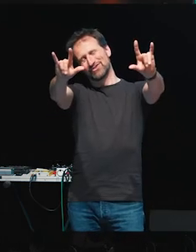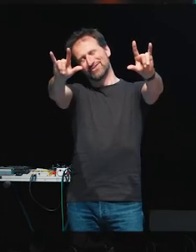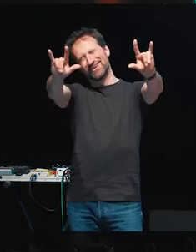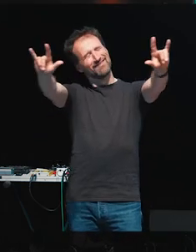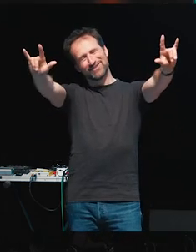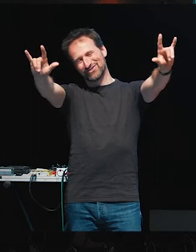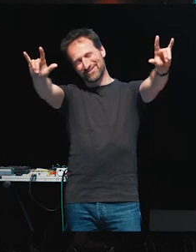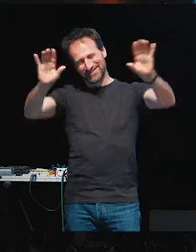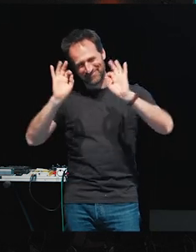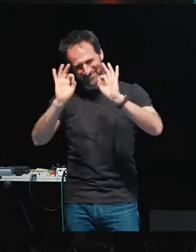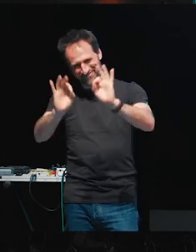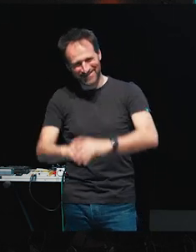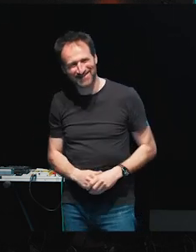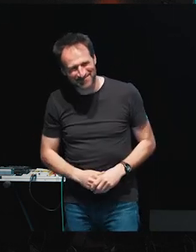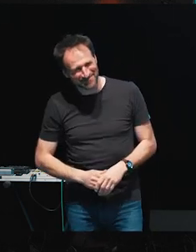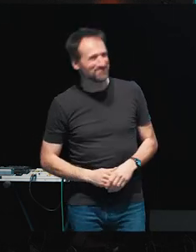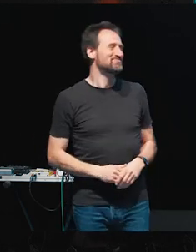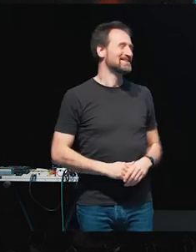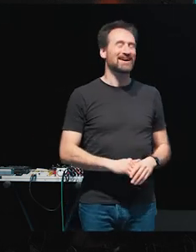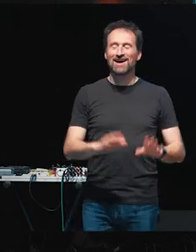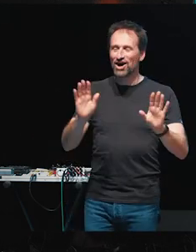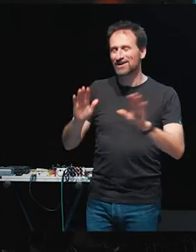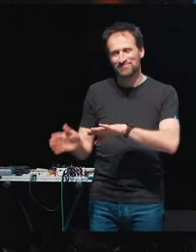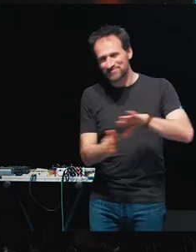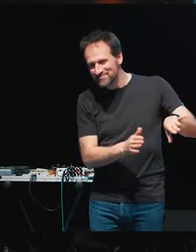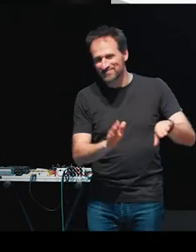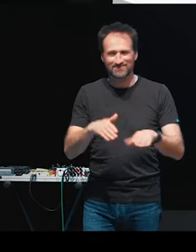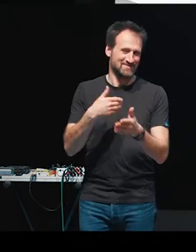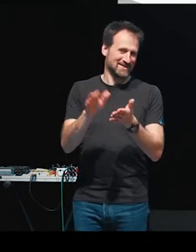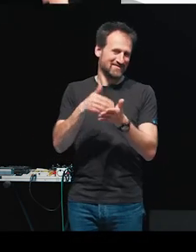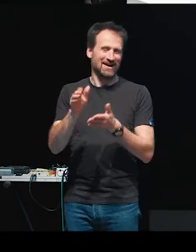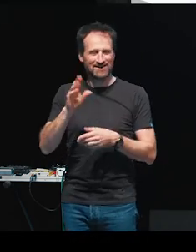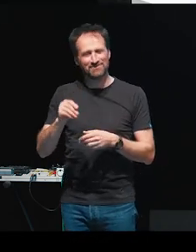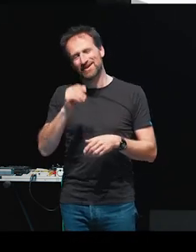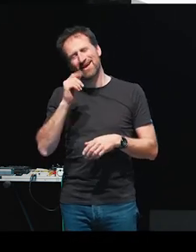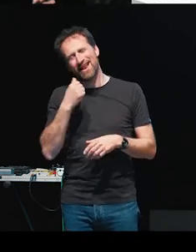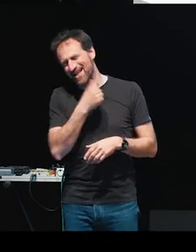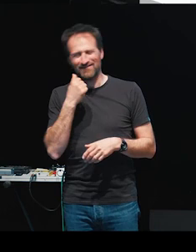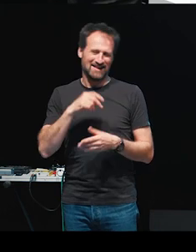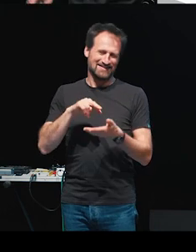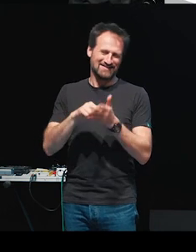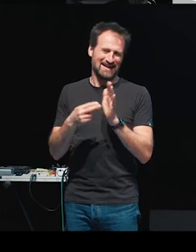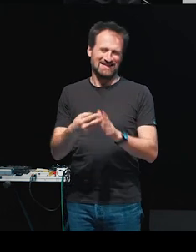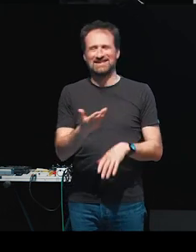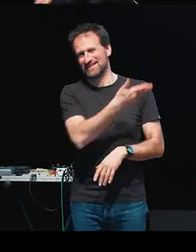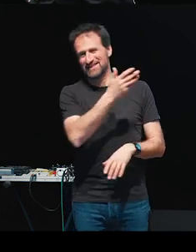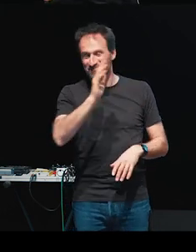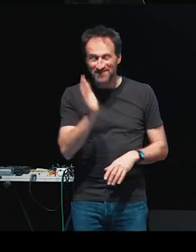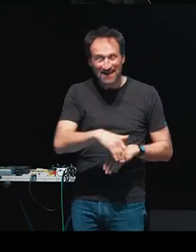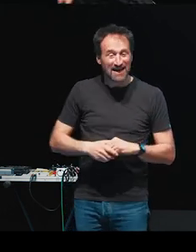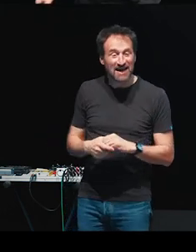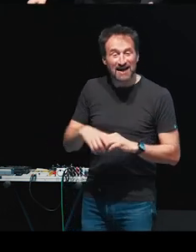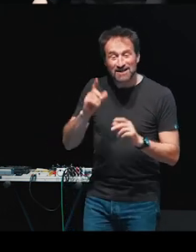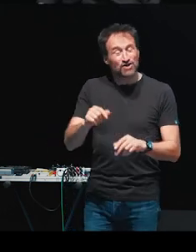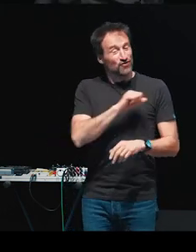You are the best. Thank you. So let's go on with the boring technical stuff. The advantage of using